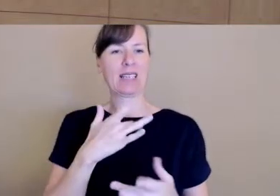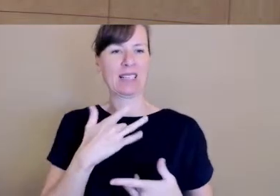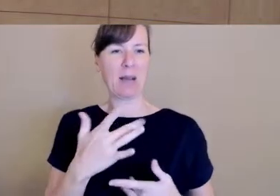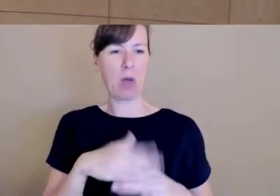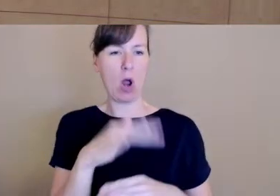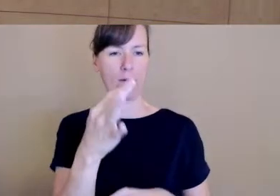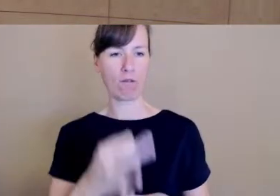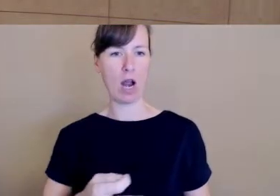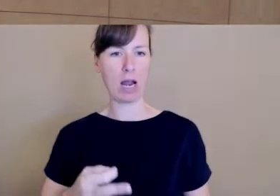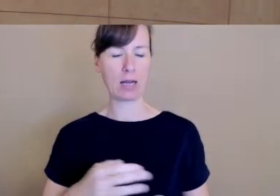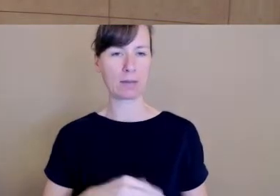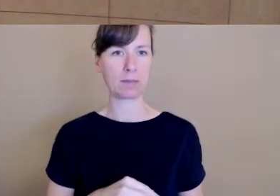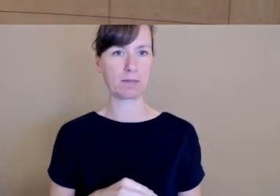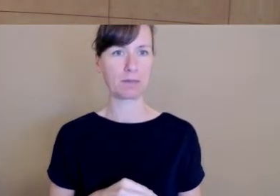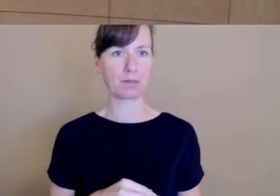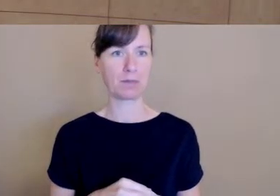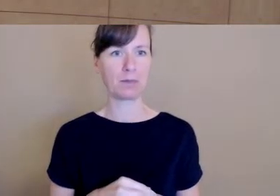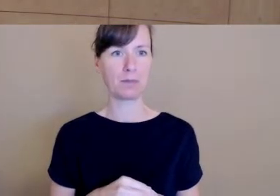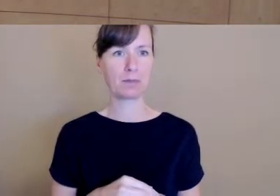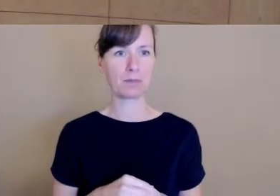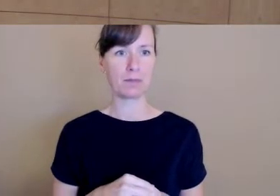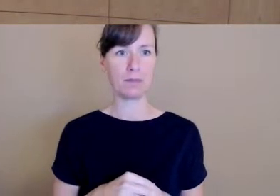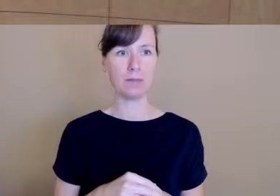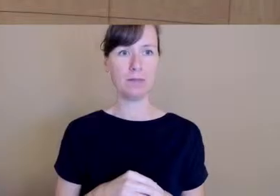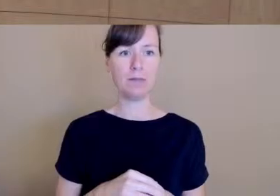but if